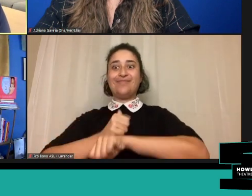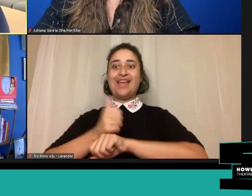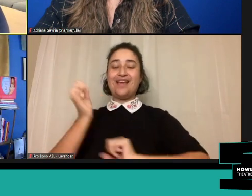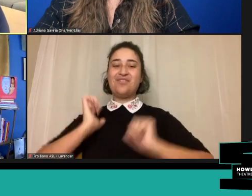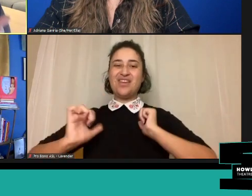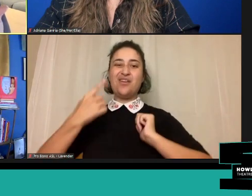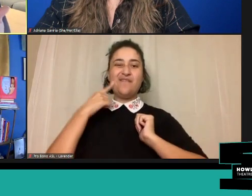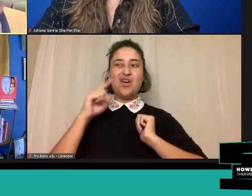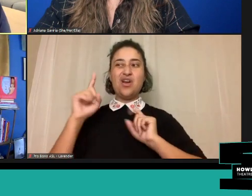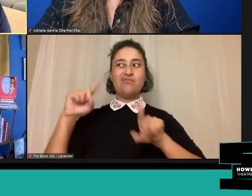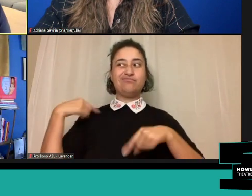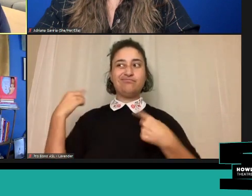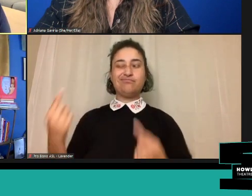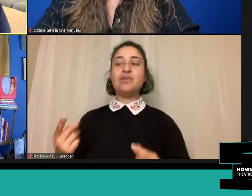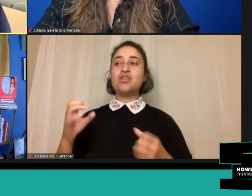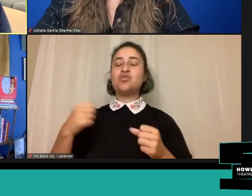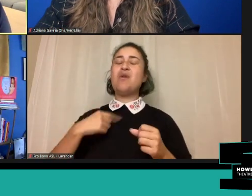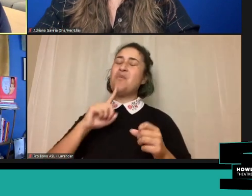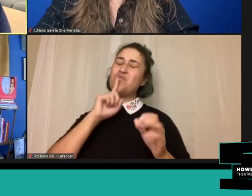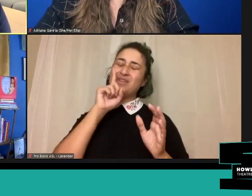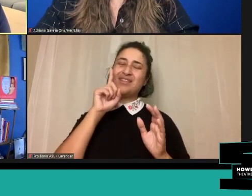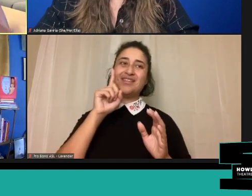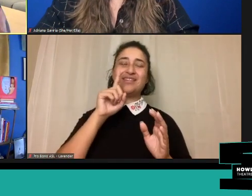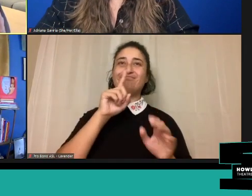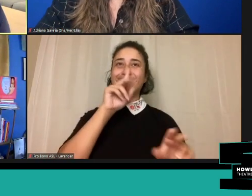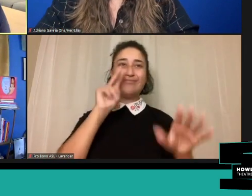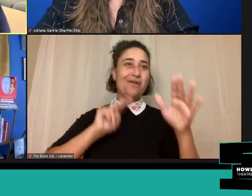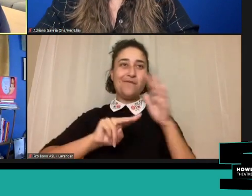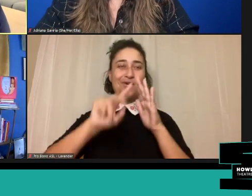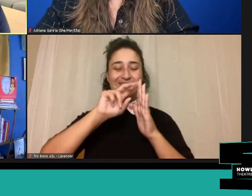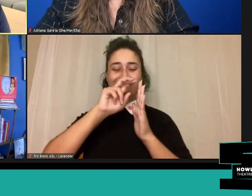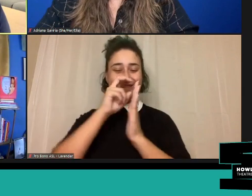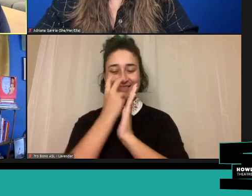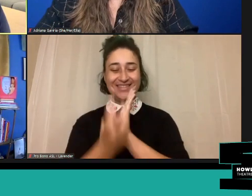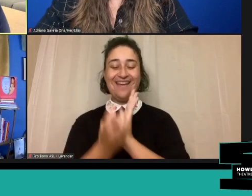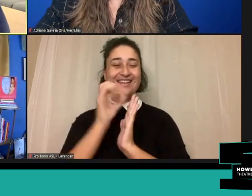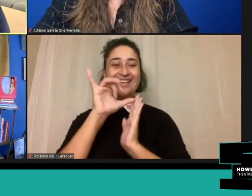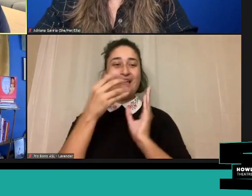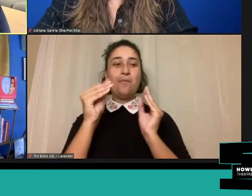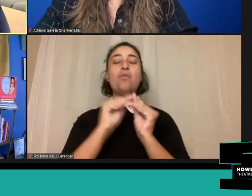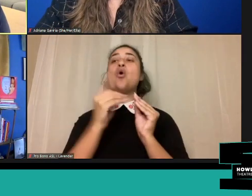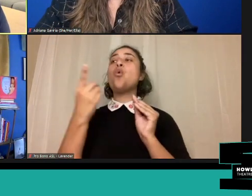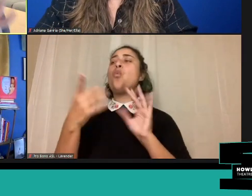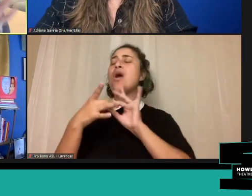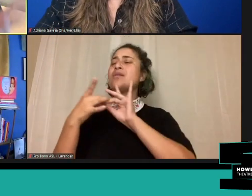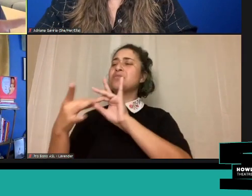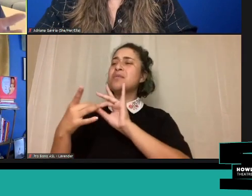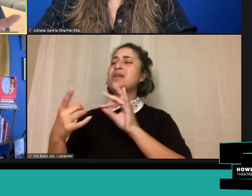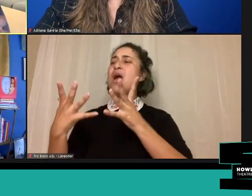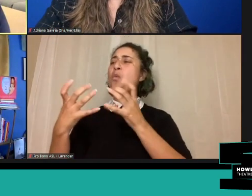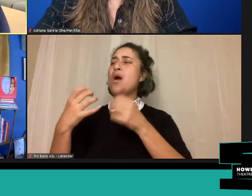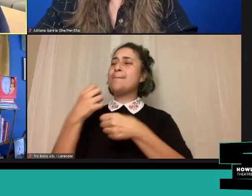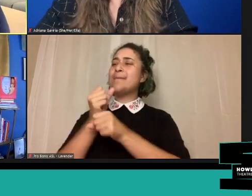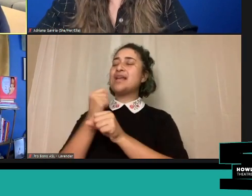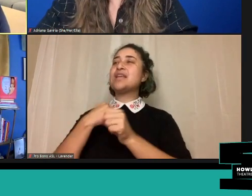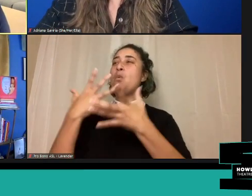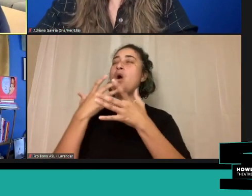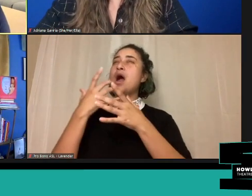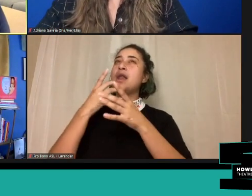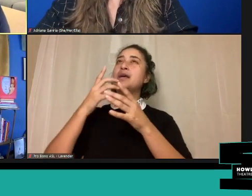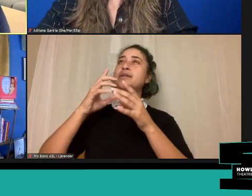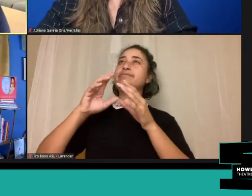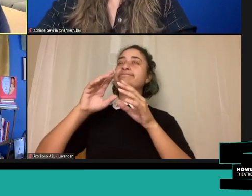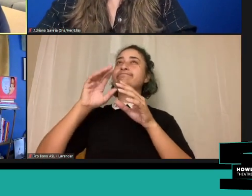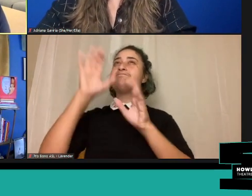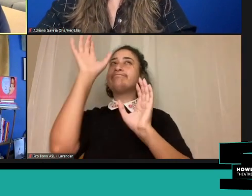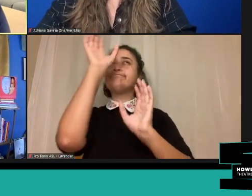to diving into that even more. And one commitment I'd like to make is I want to explore international theater more,